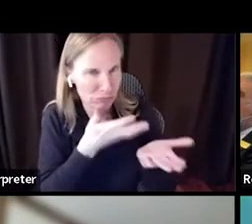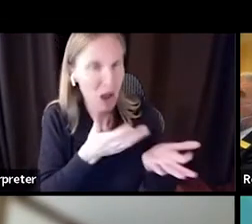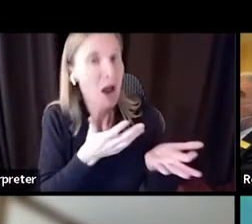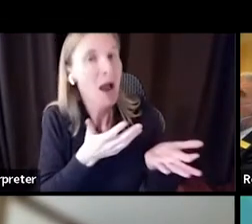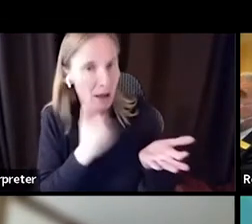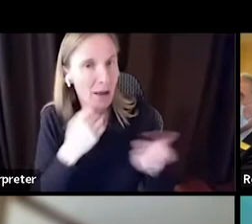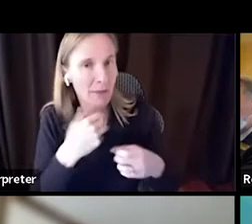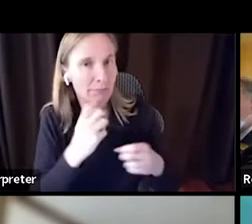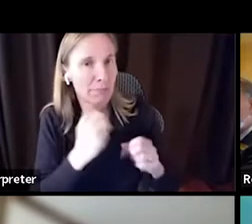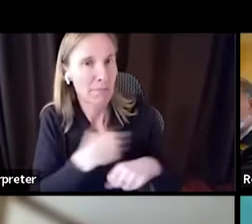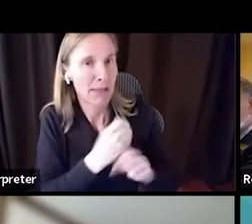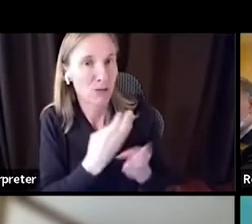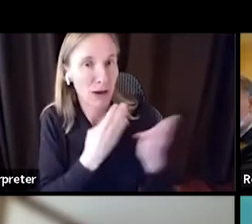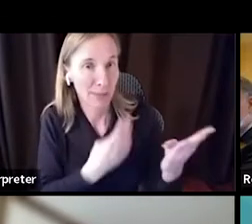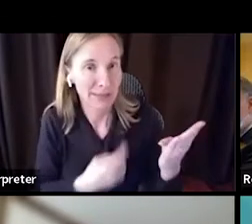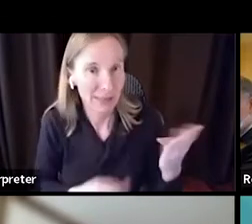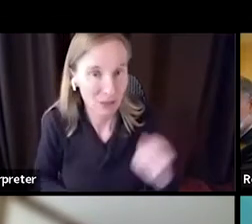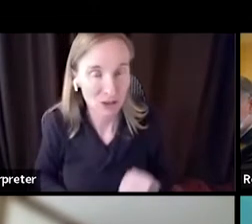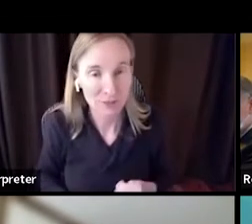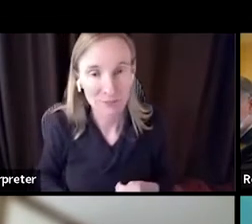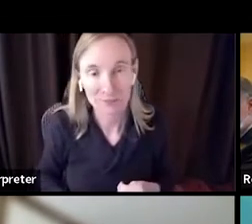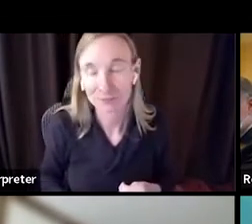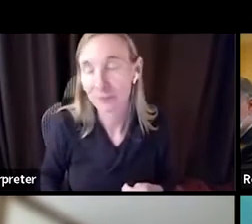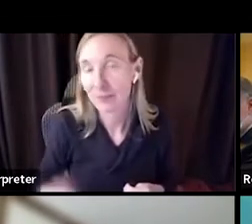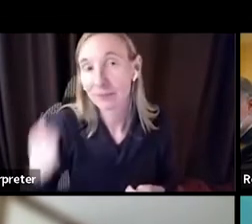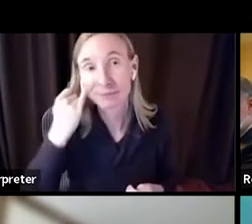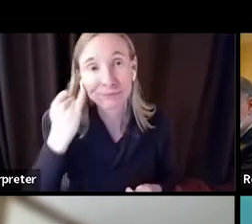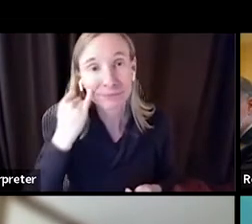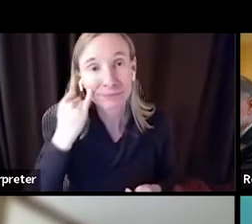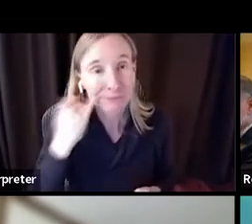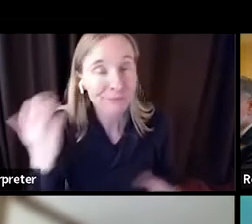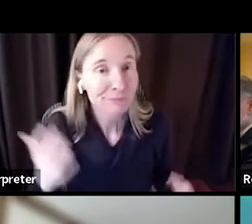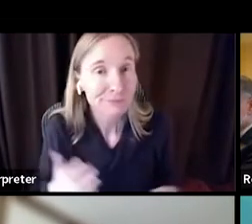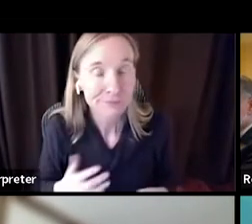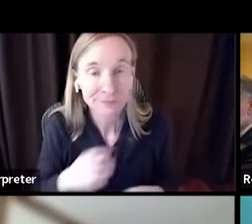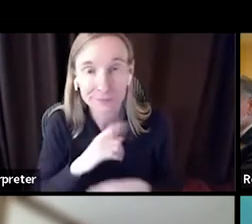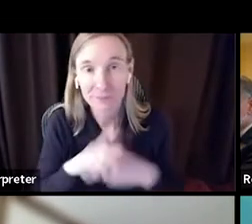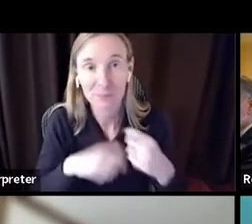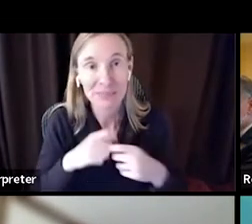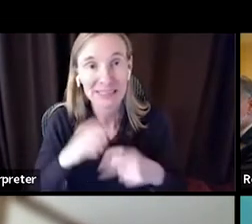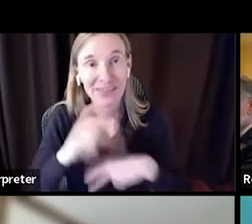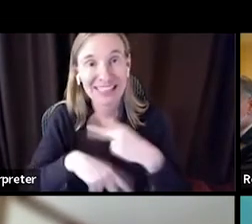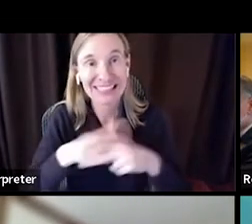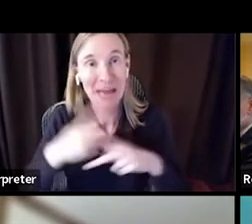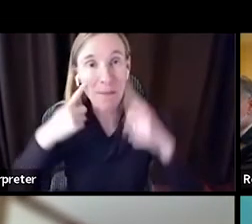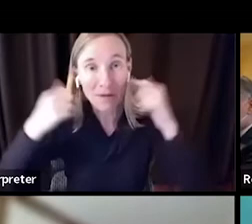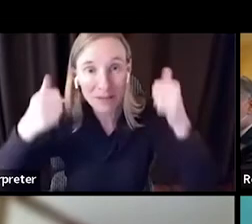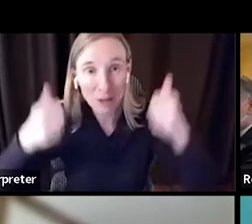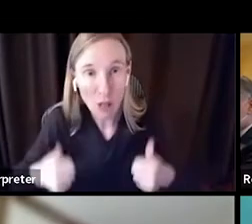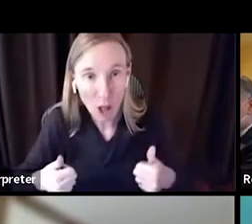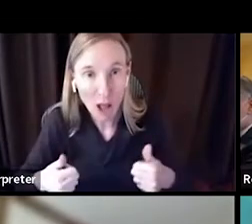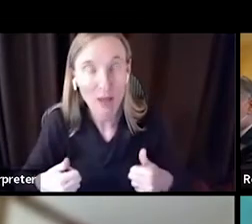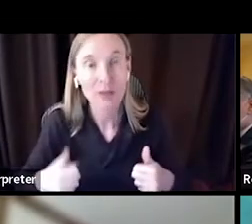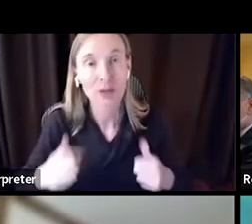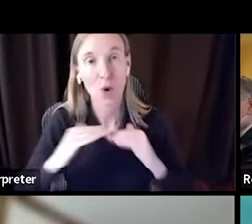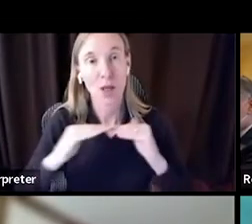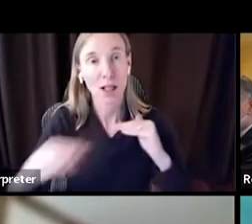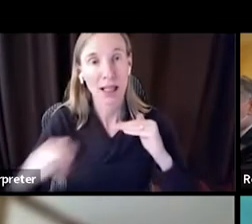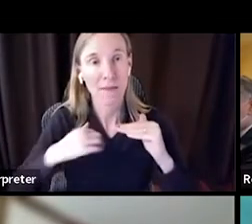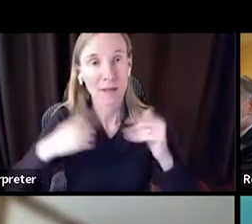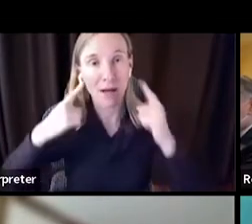that, for instance, if there's a certain type of hearing loss or level of